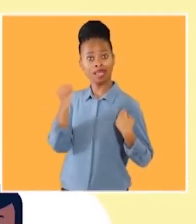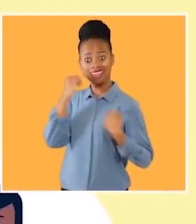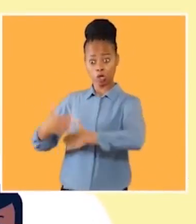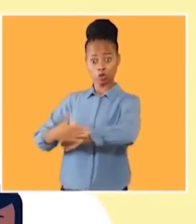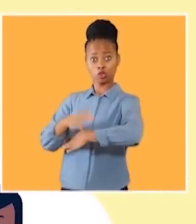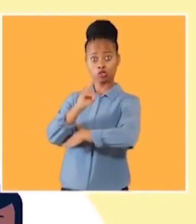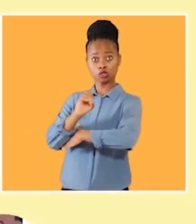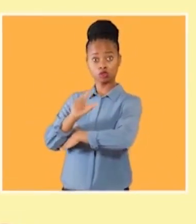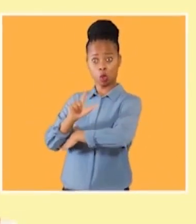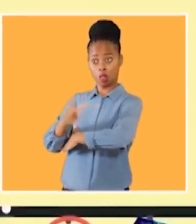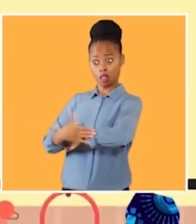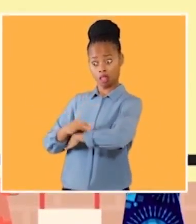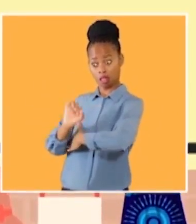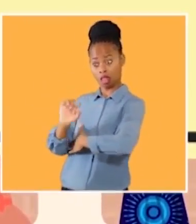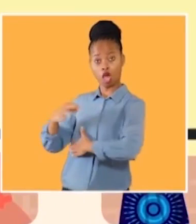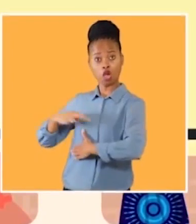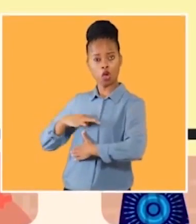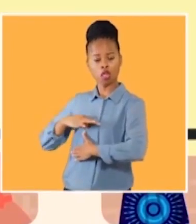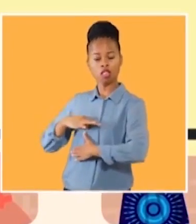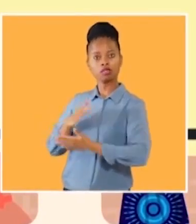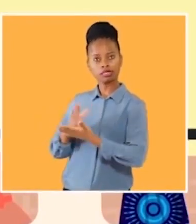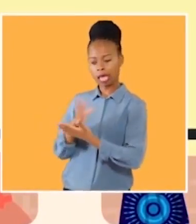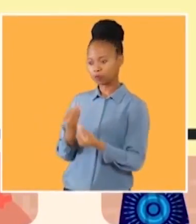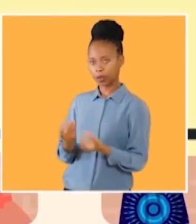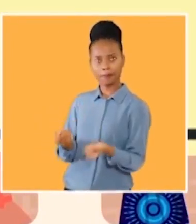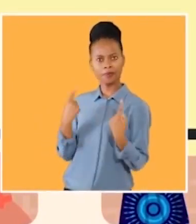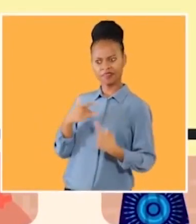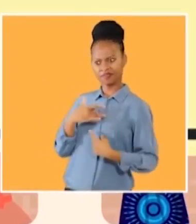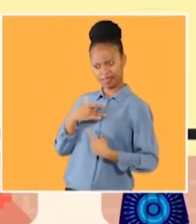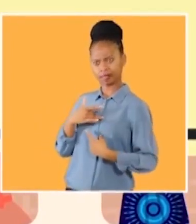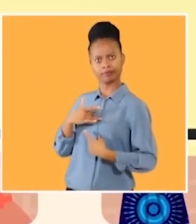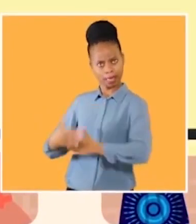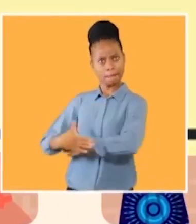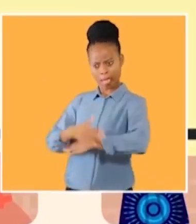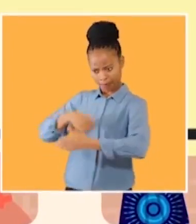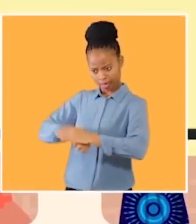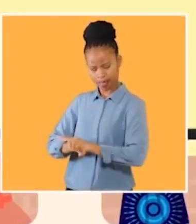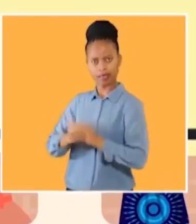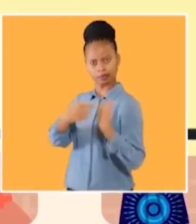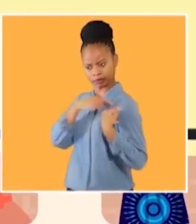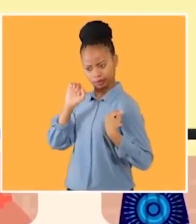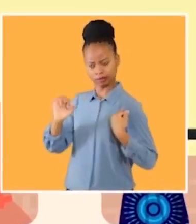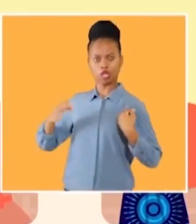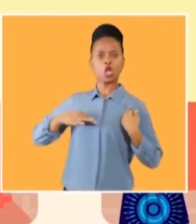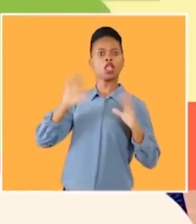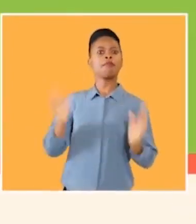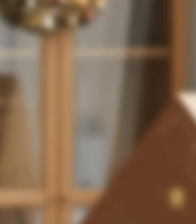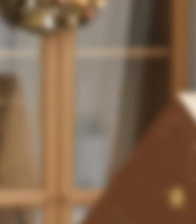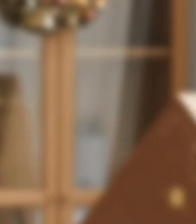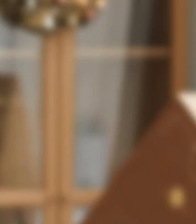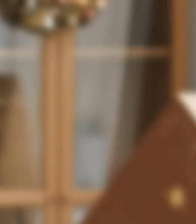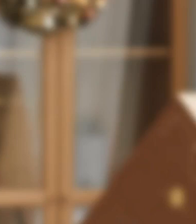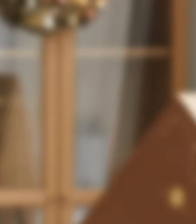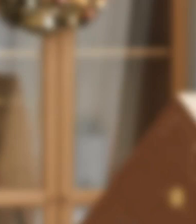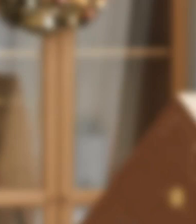girls, children may think that certain roles in later life, such as caring for children, are only for women.